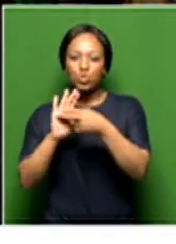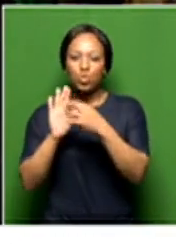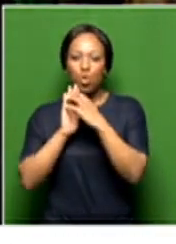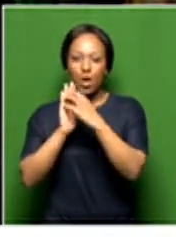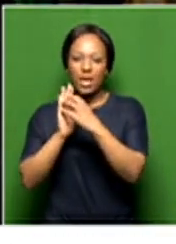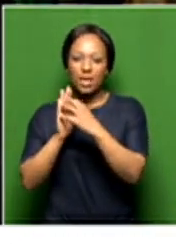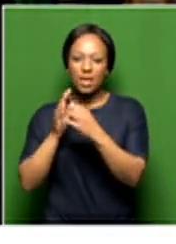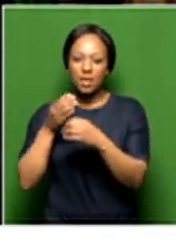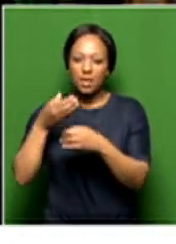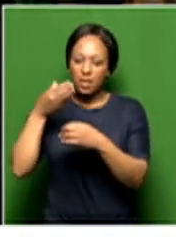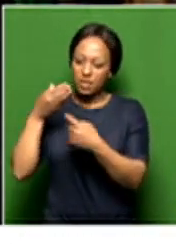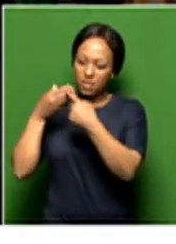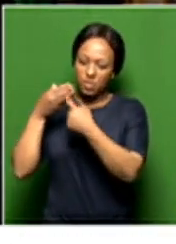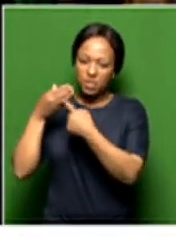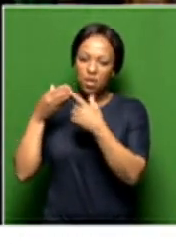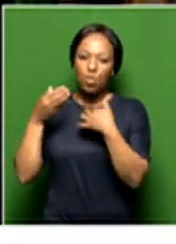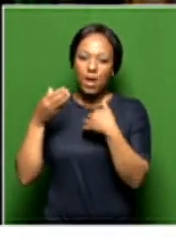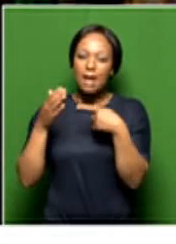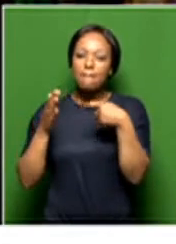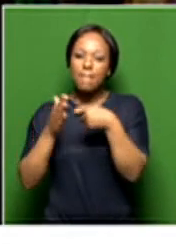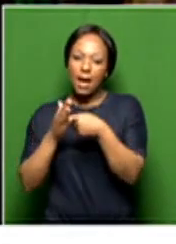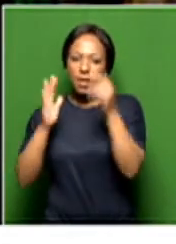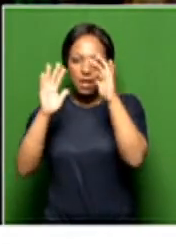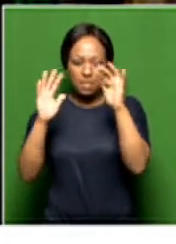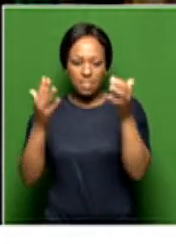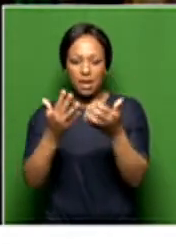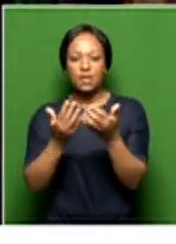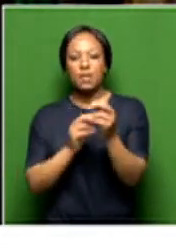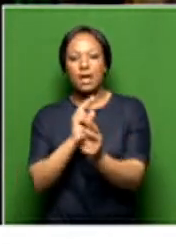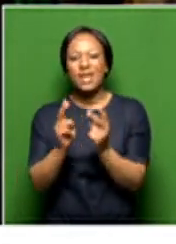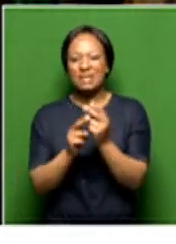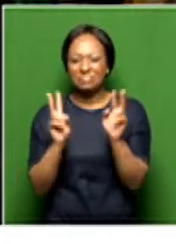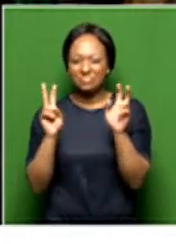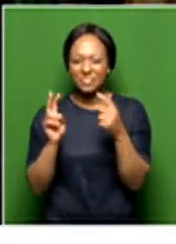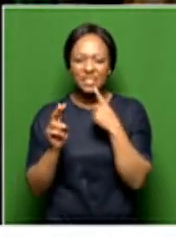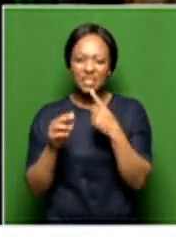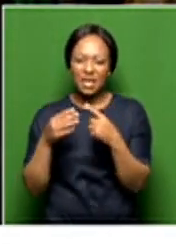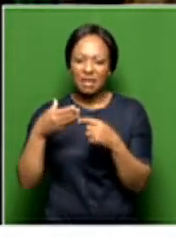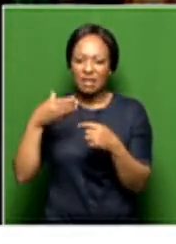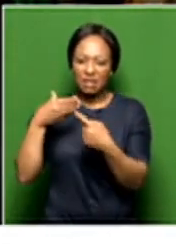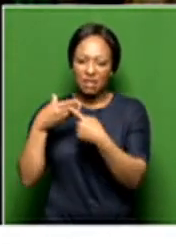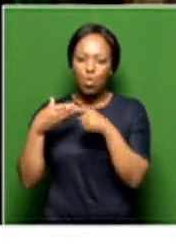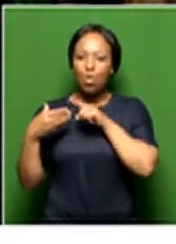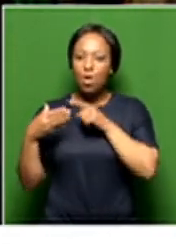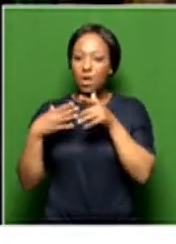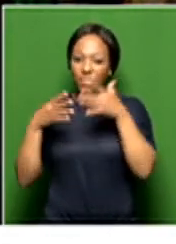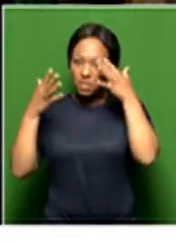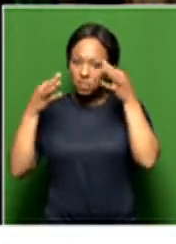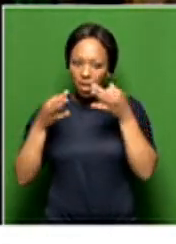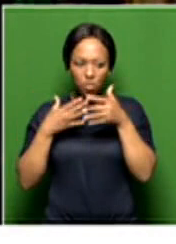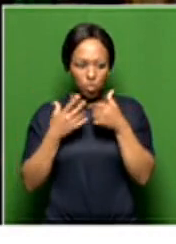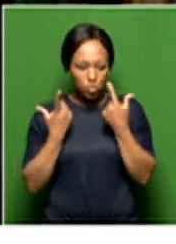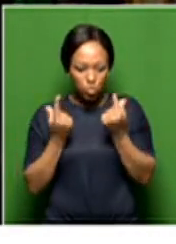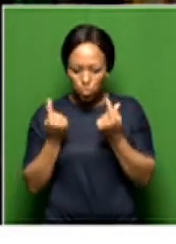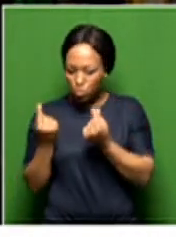on the can: "Buy the planet a day." You know, the more decisions we make on a daily basis,